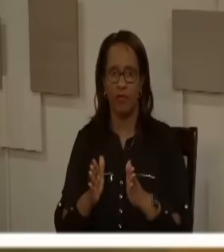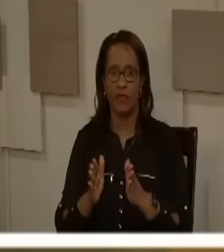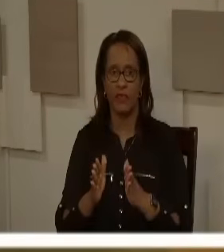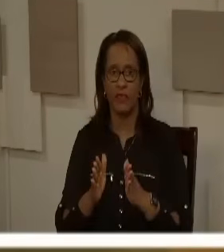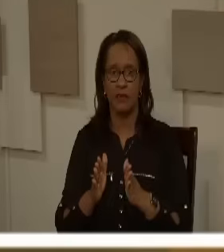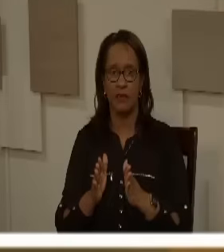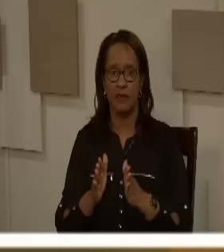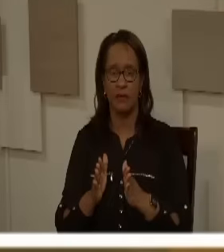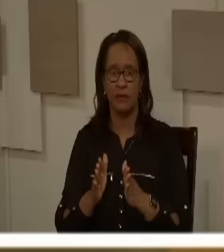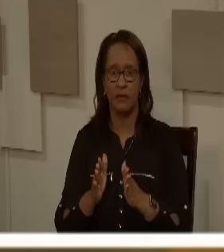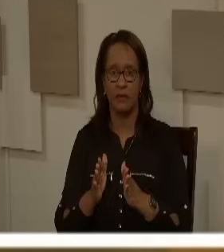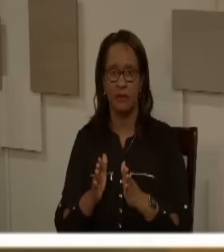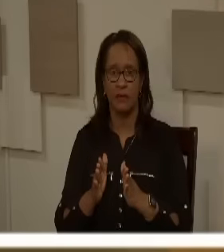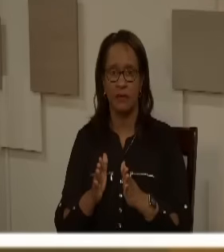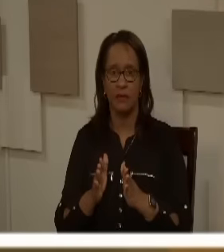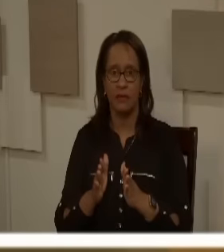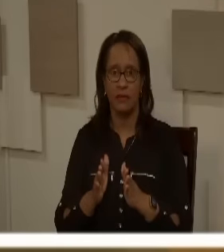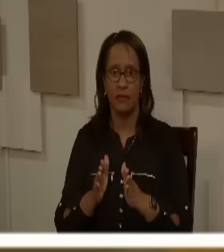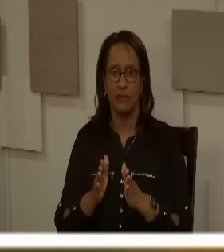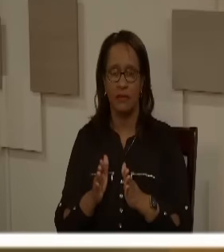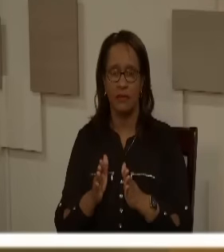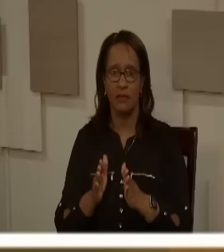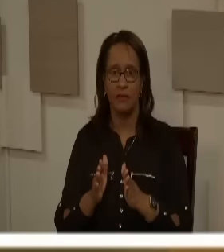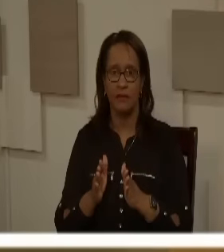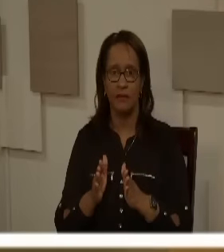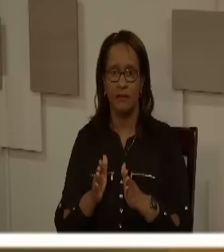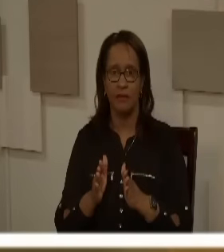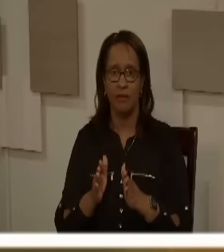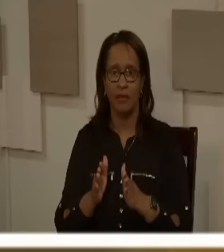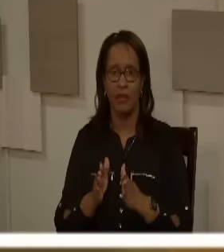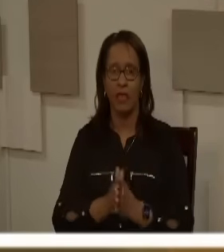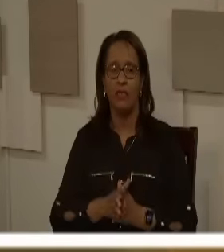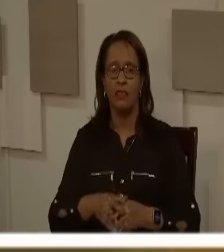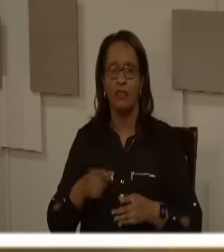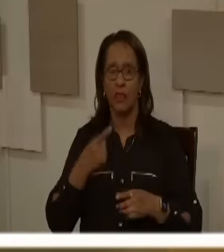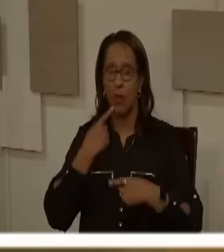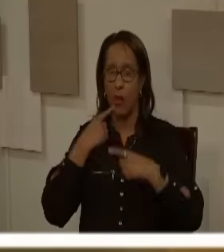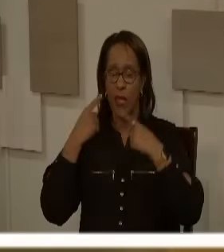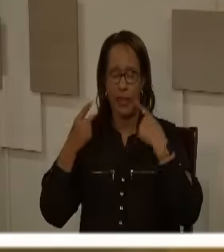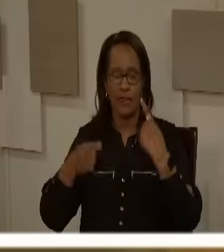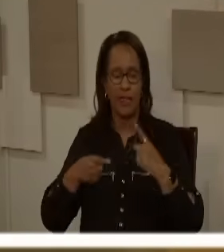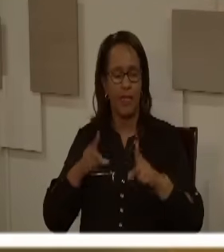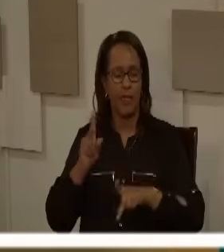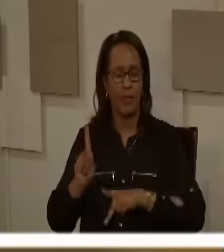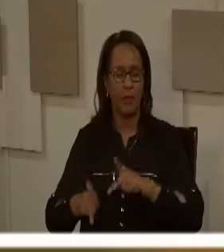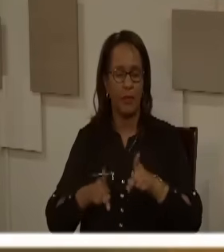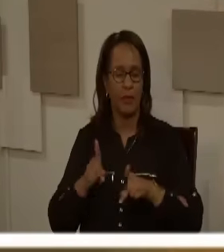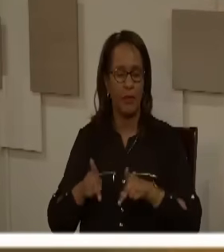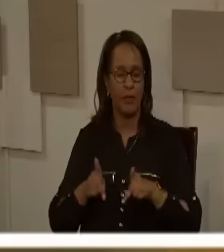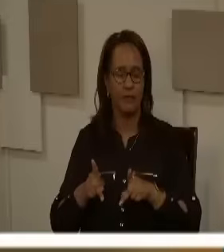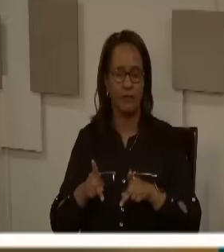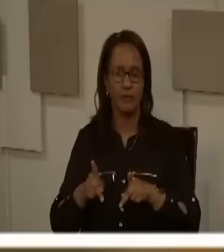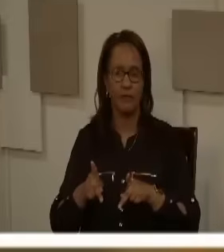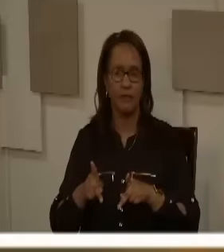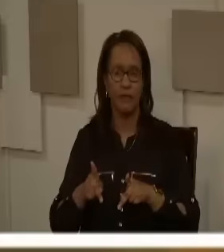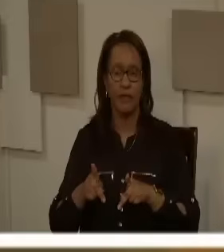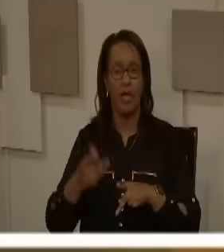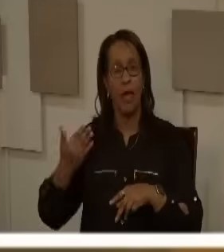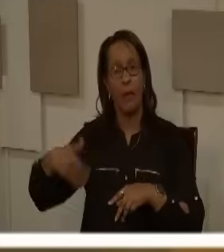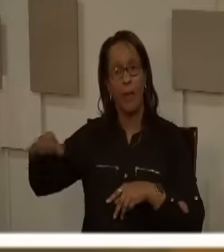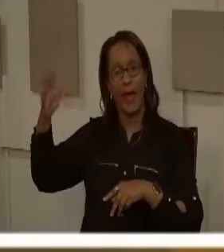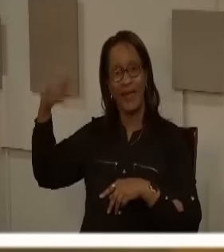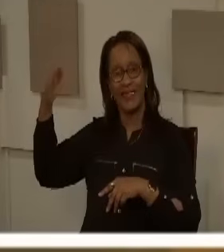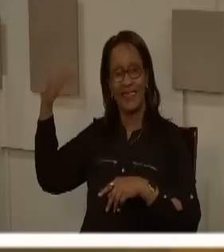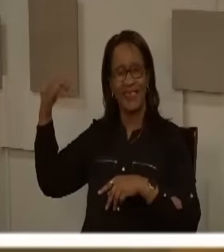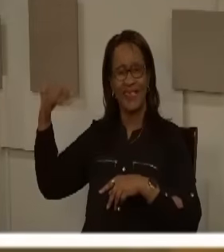verse which, when it was heard first, would never have been understood. That when we hear it now, we must understand, we